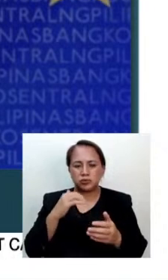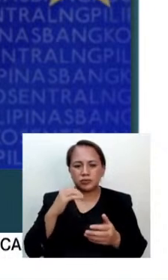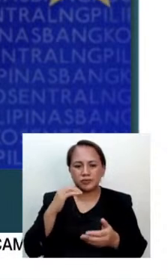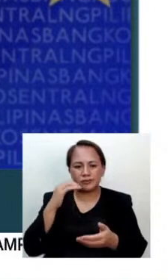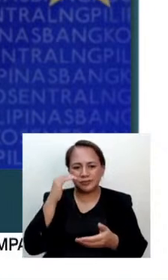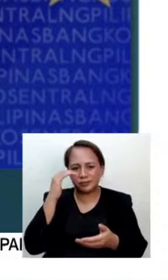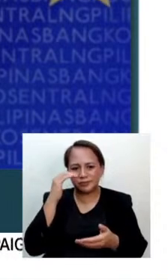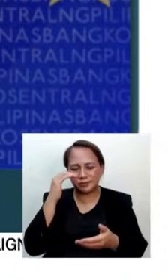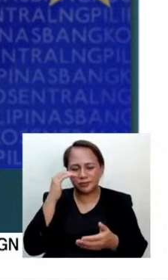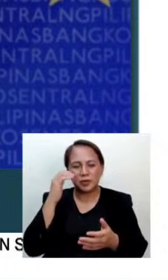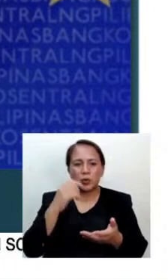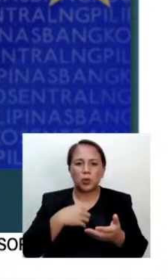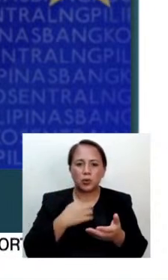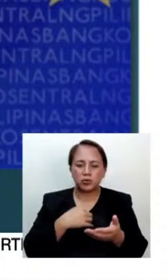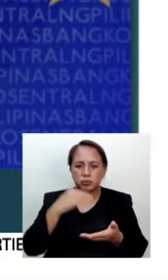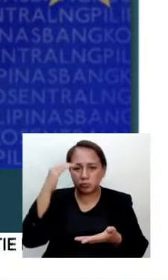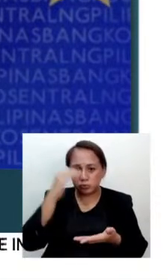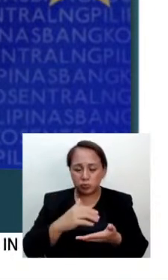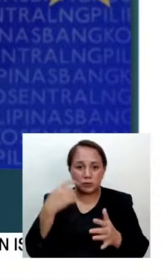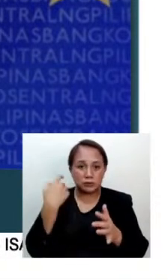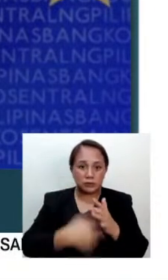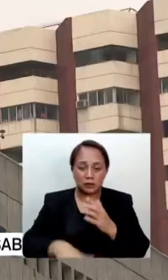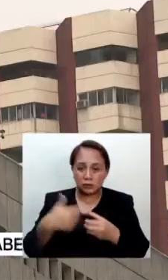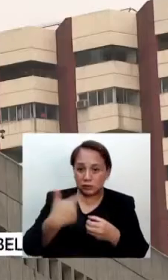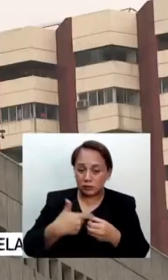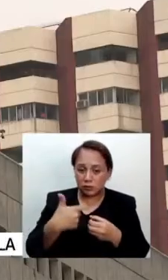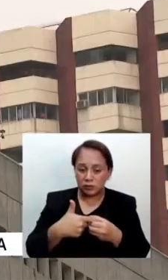the tax on oil.